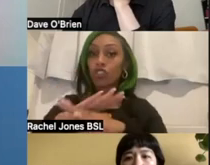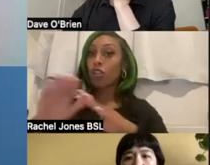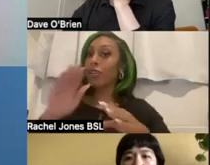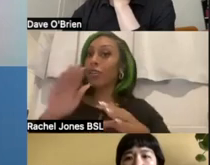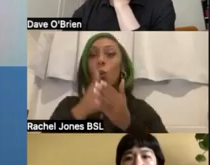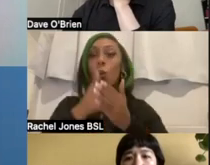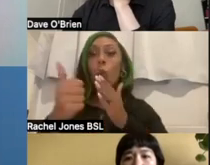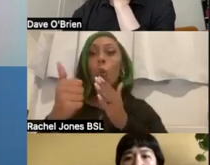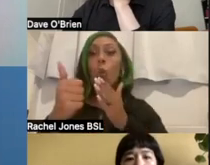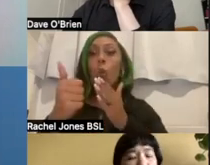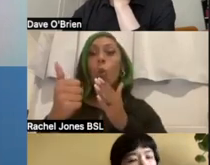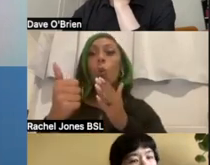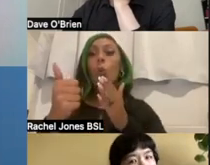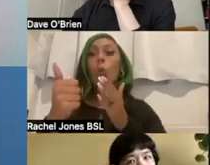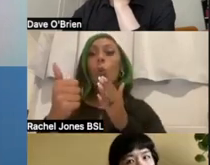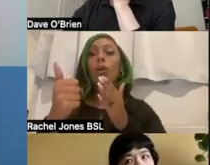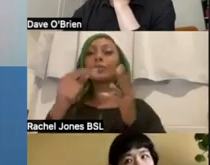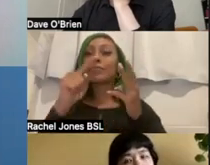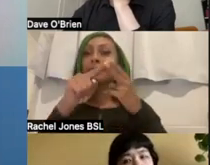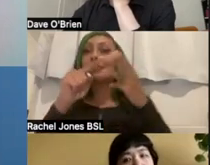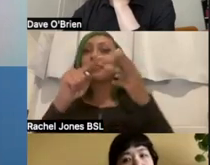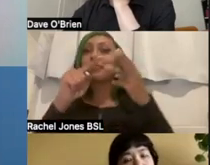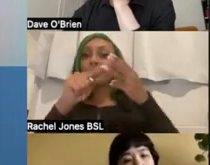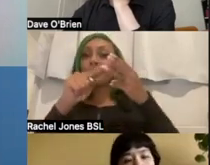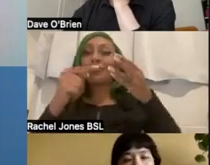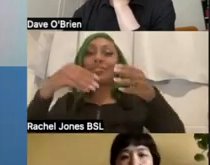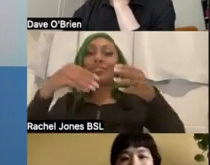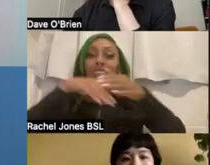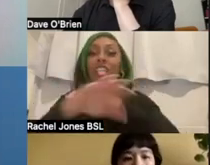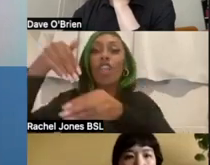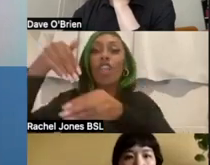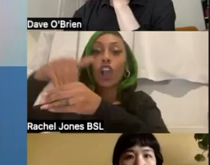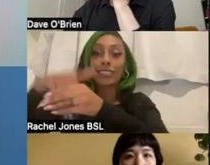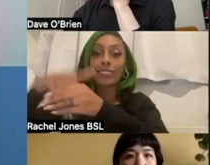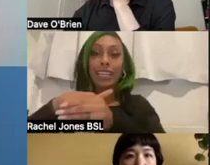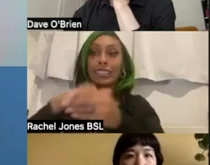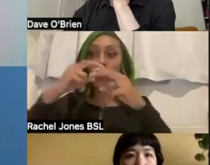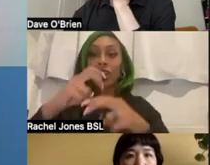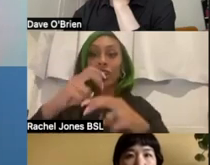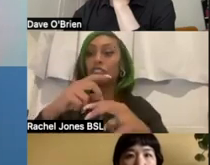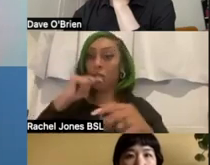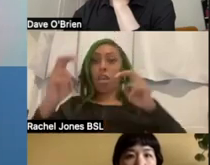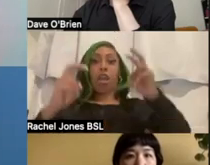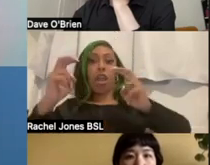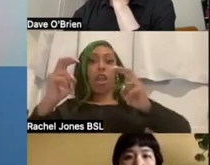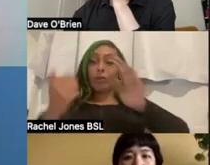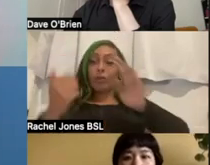the skills we have as researchers should be useful and relevant to the people and fields of